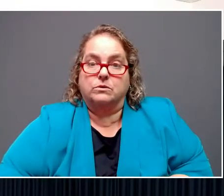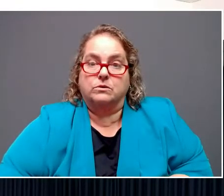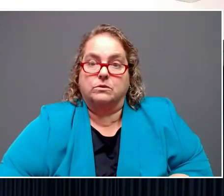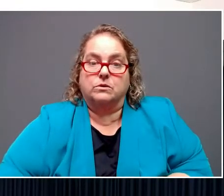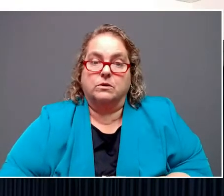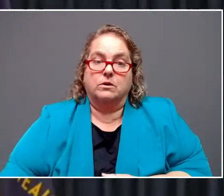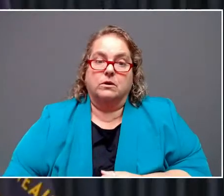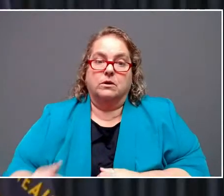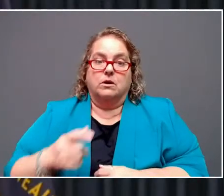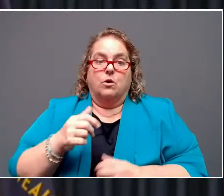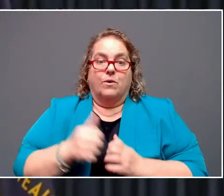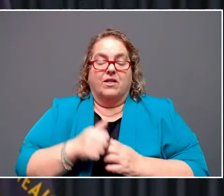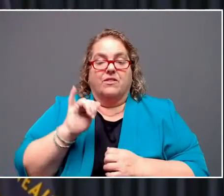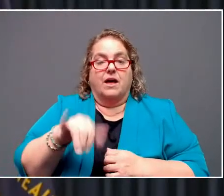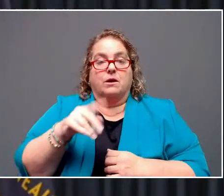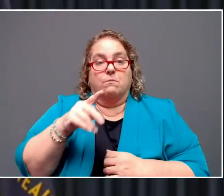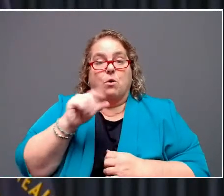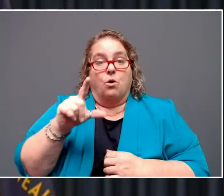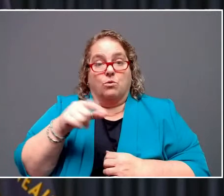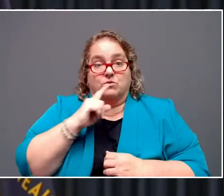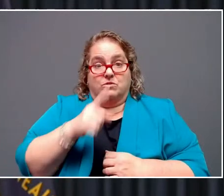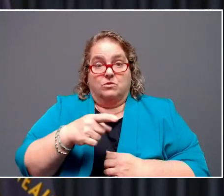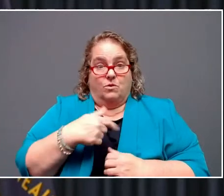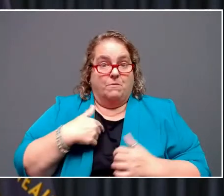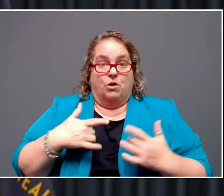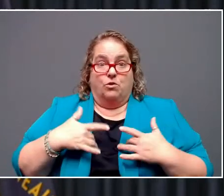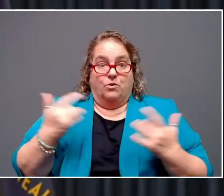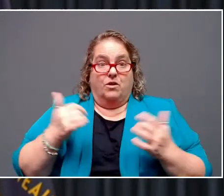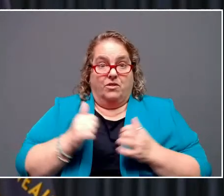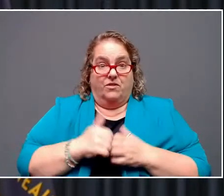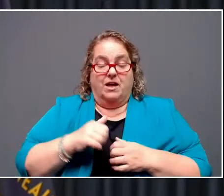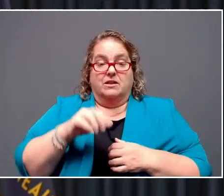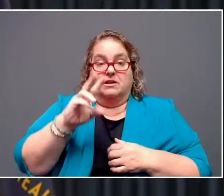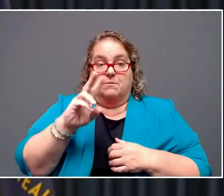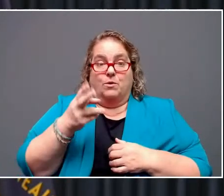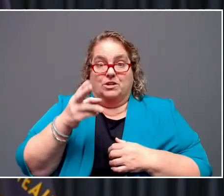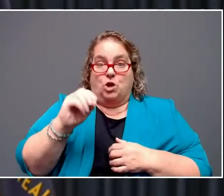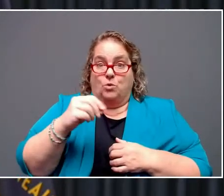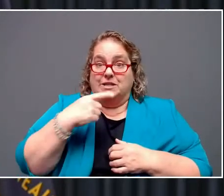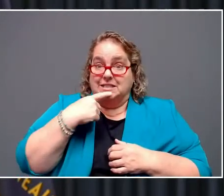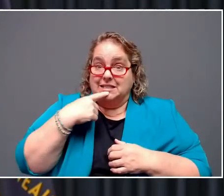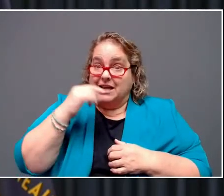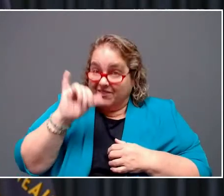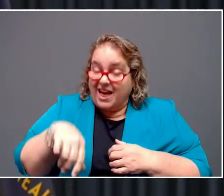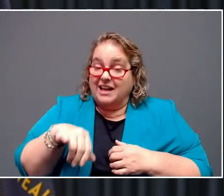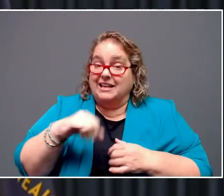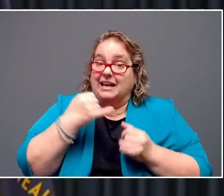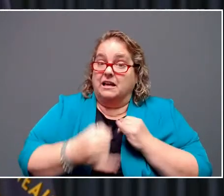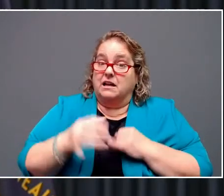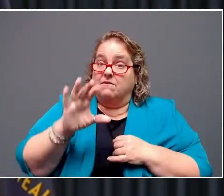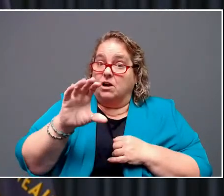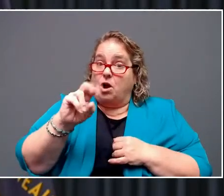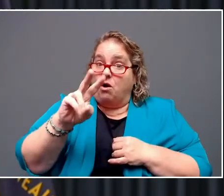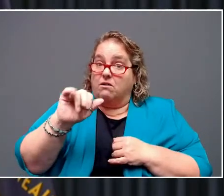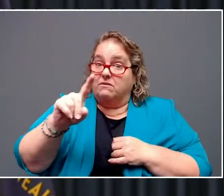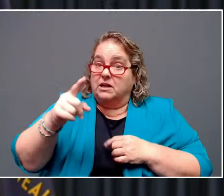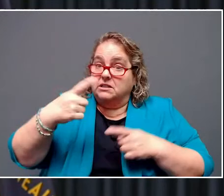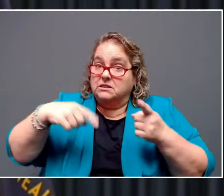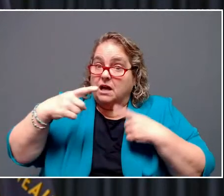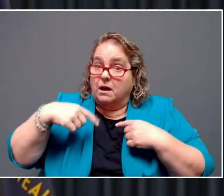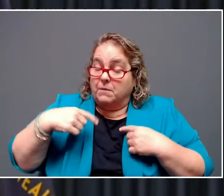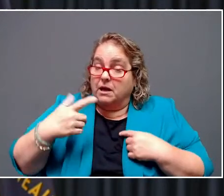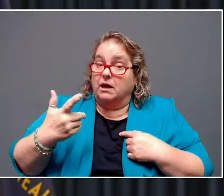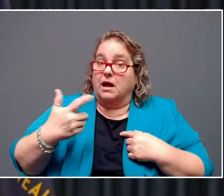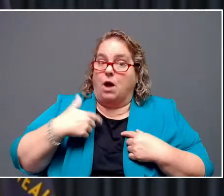goal? Well, I'm certainly thrilled that the head of the WHO says that the end of COVID is in sight. I'd like to see the end. I'd like it to